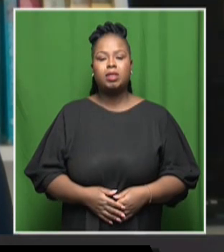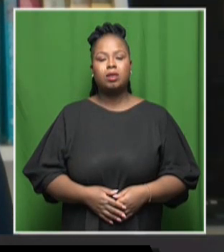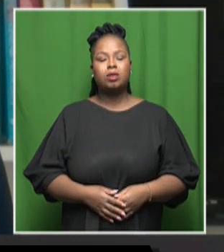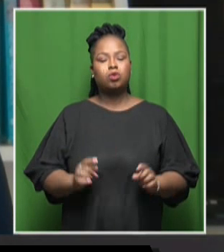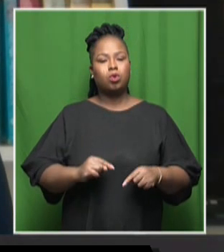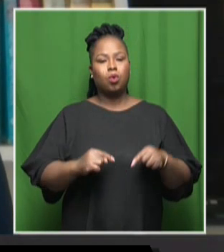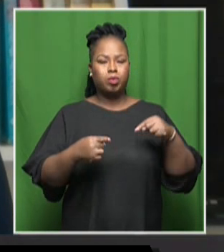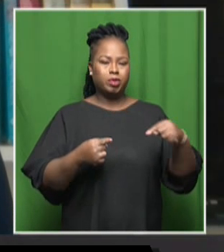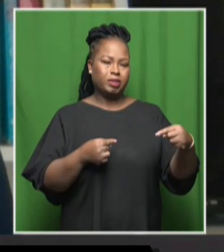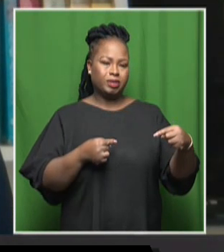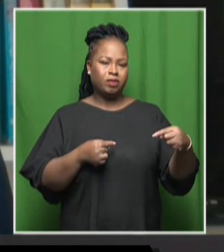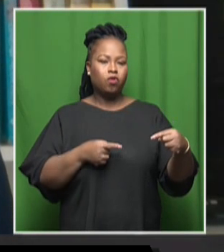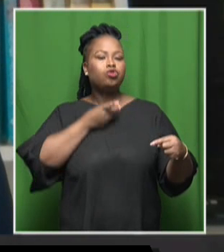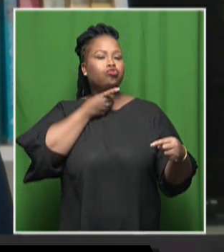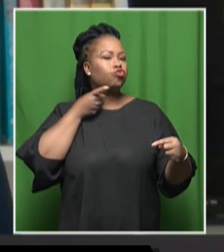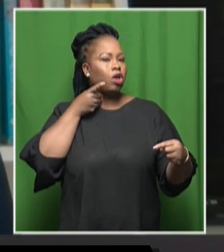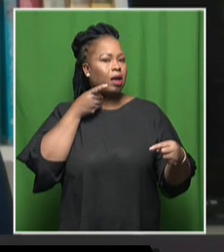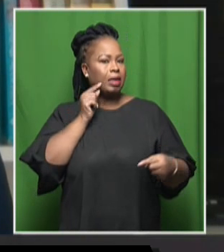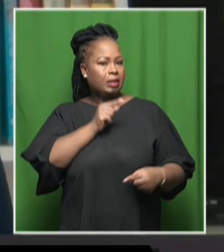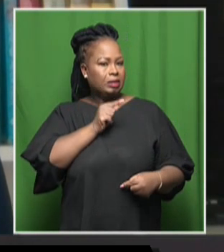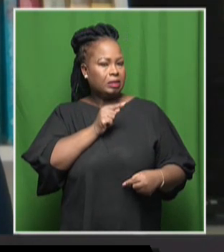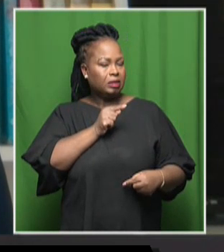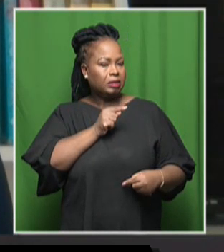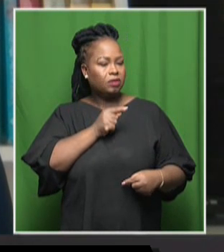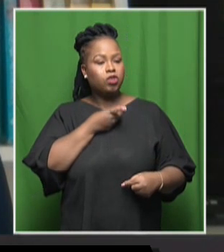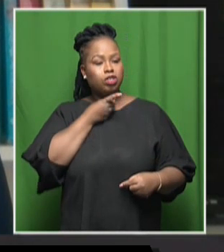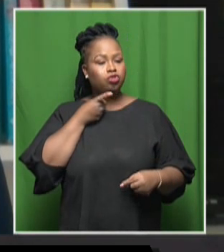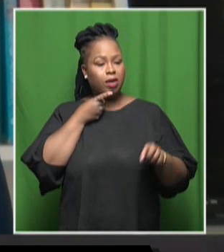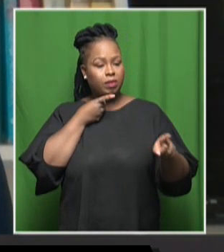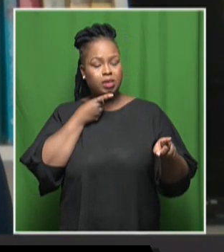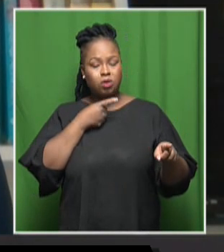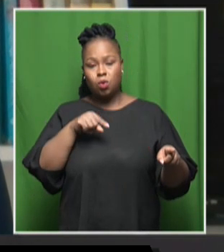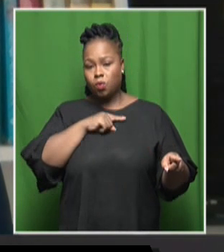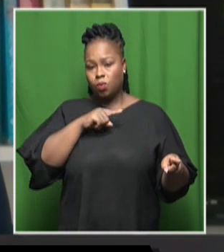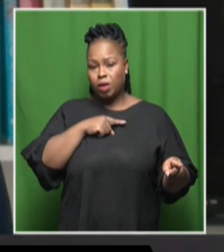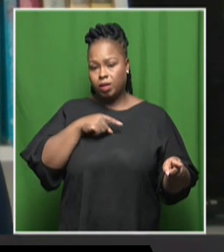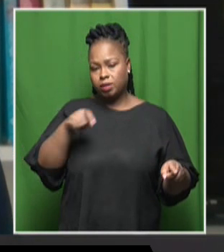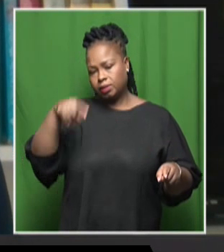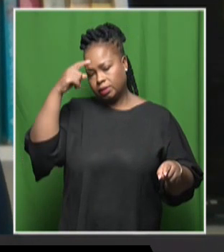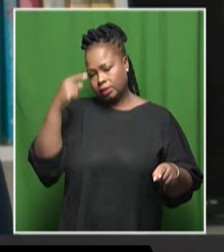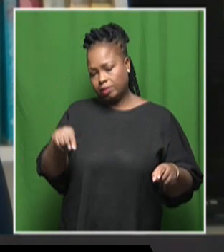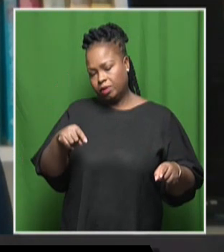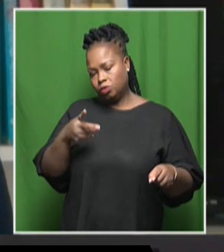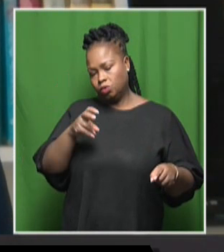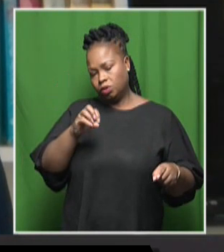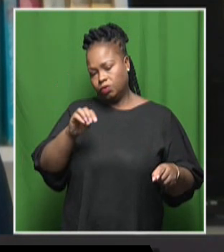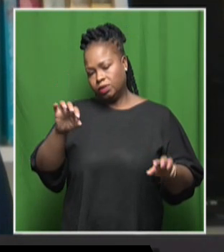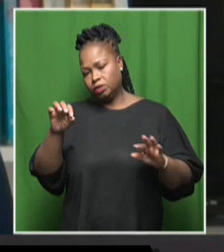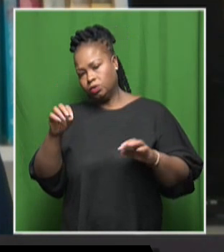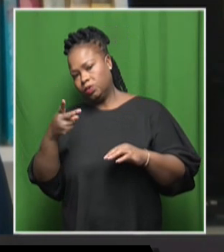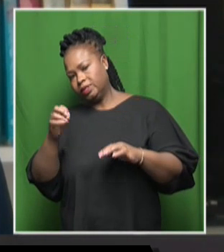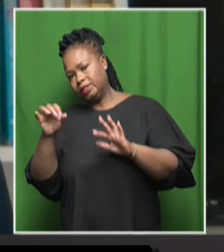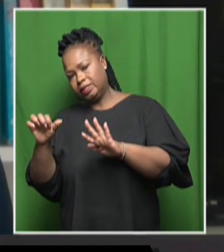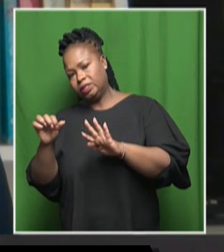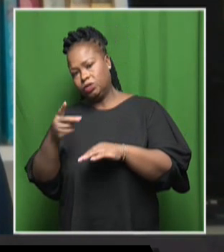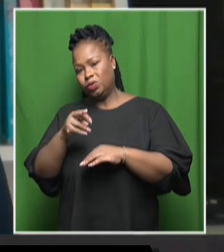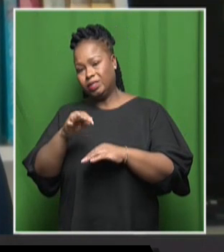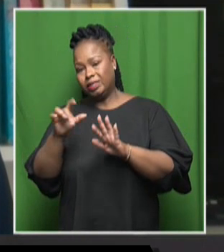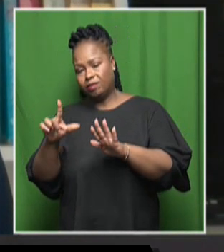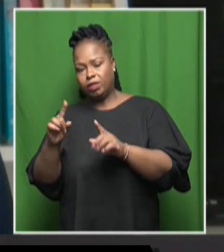the opposite event. So the early indications is that the summer of 2026-27 will be